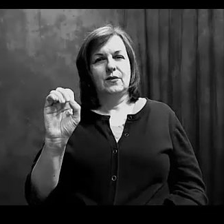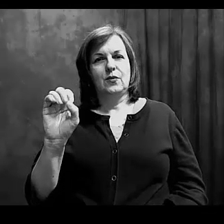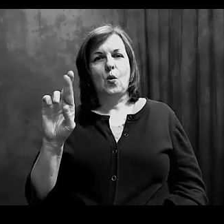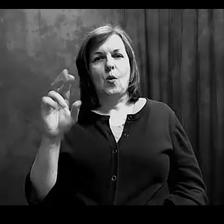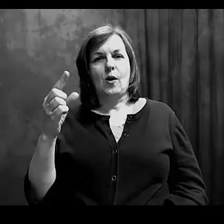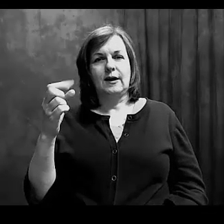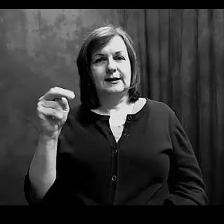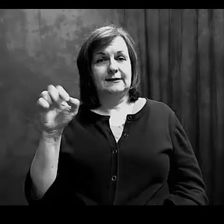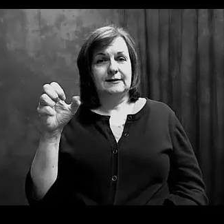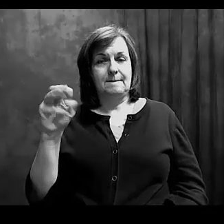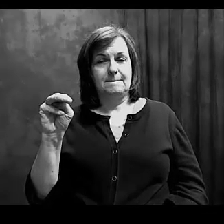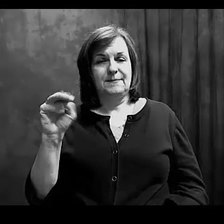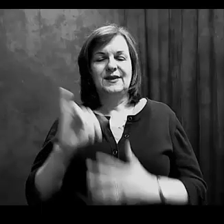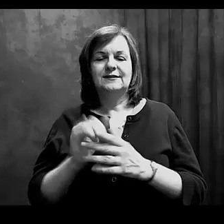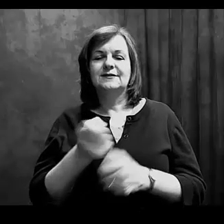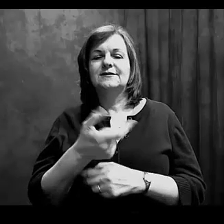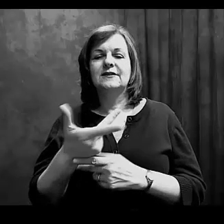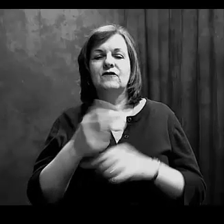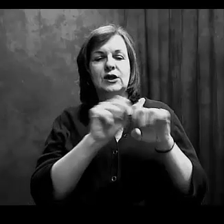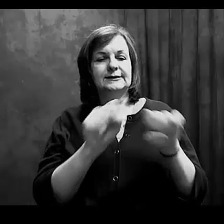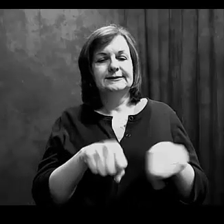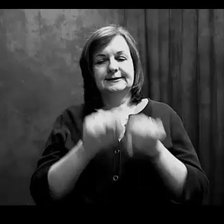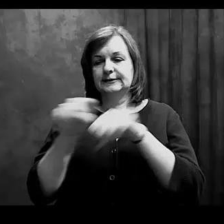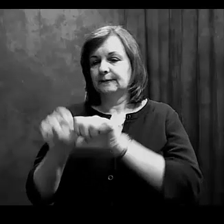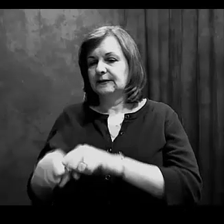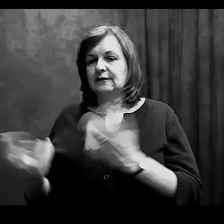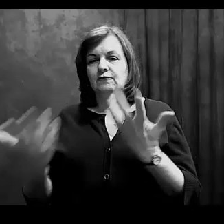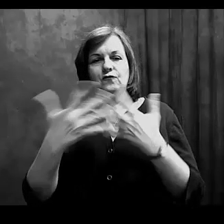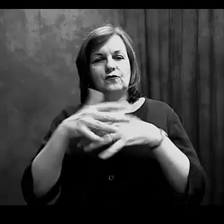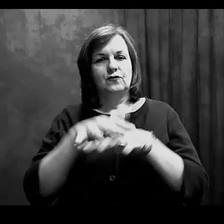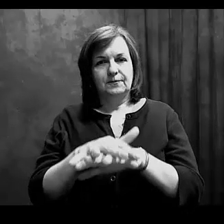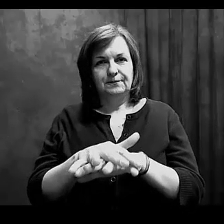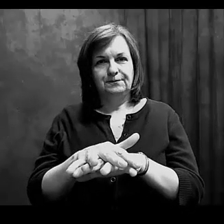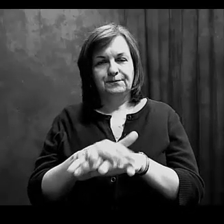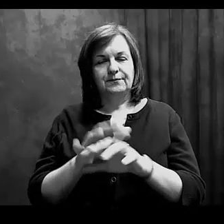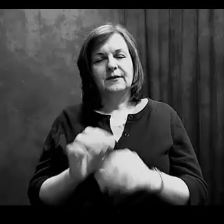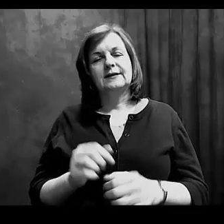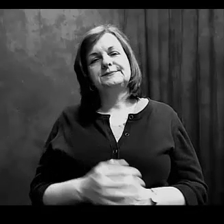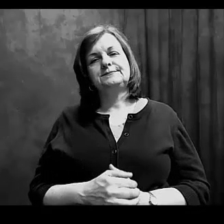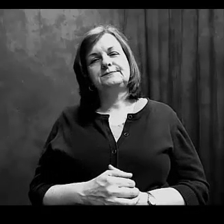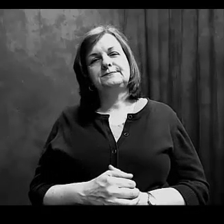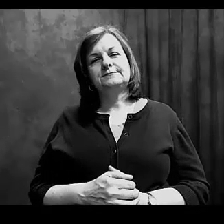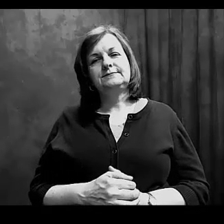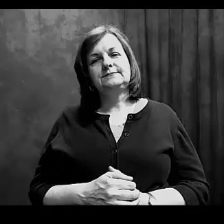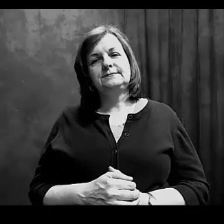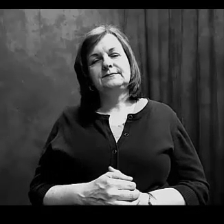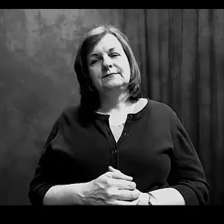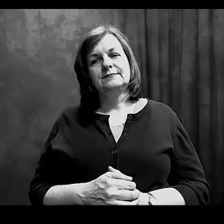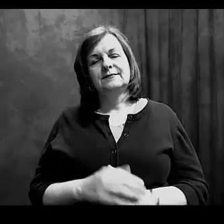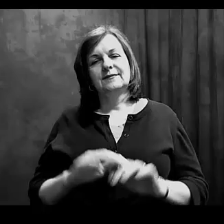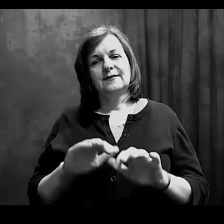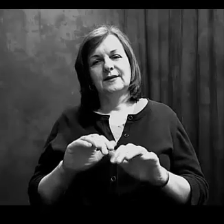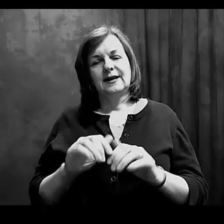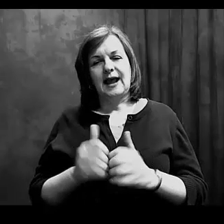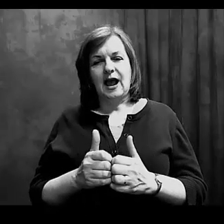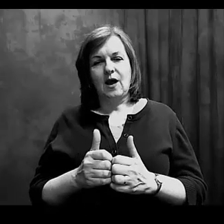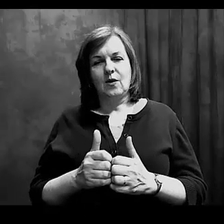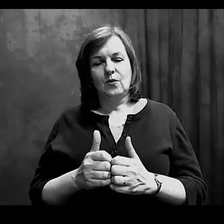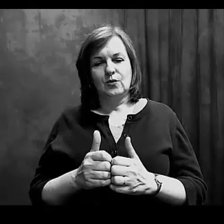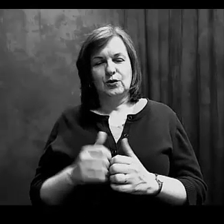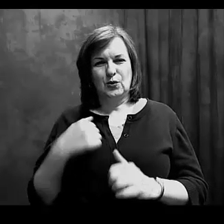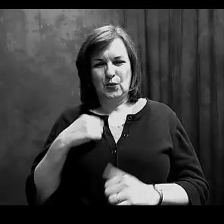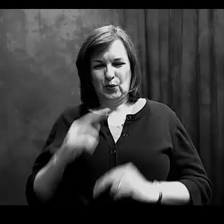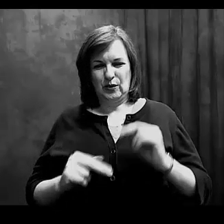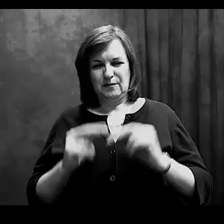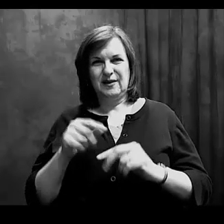organism is just many organ systems functioning together, we have to consider how this is going to actually